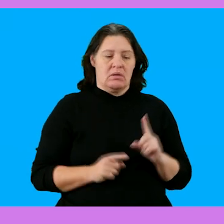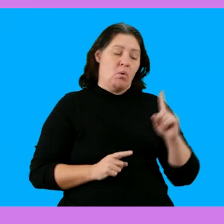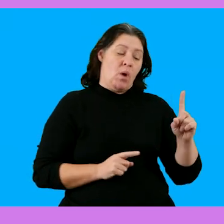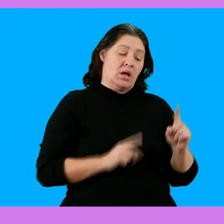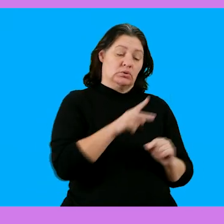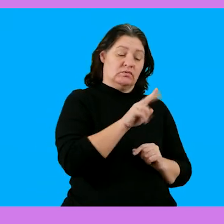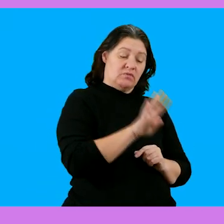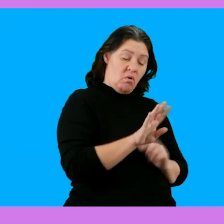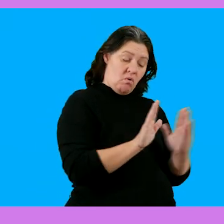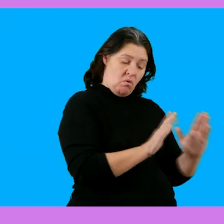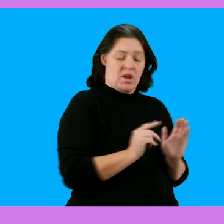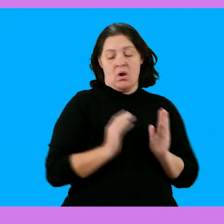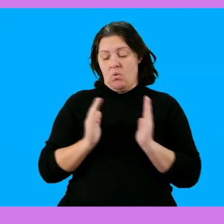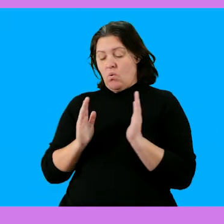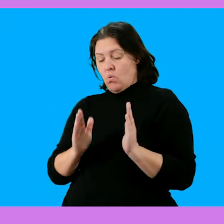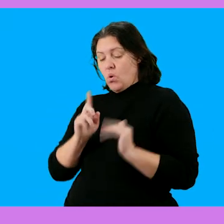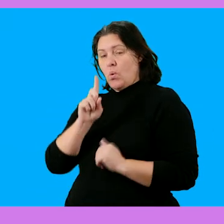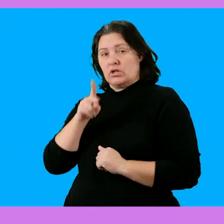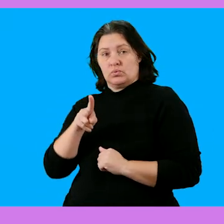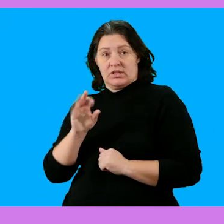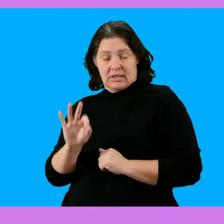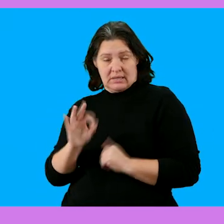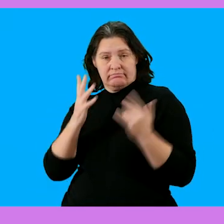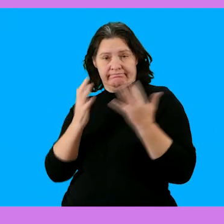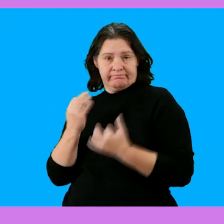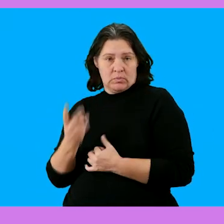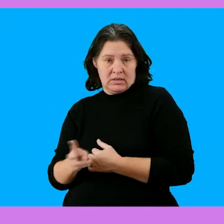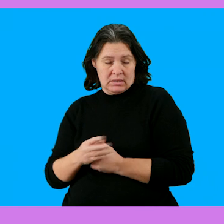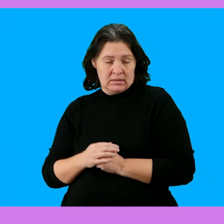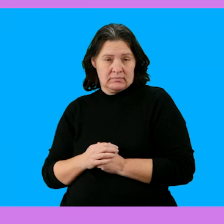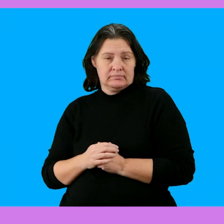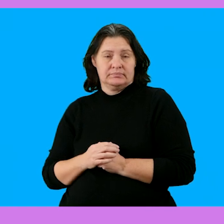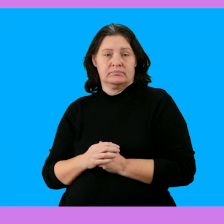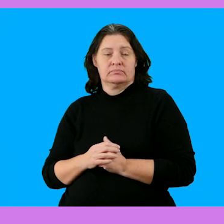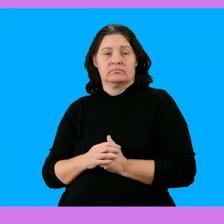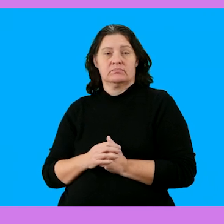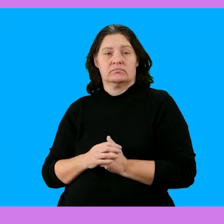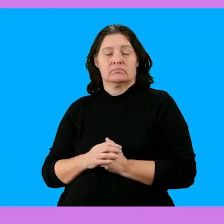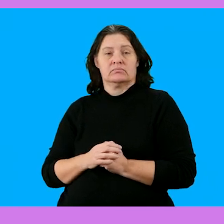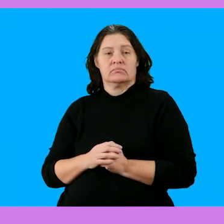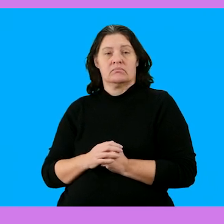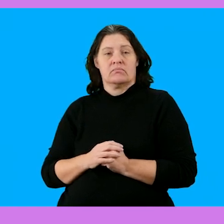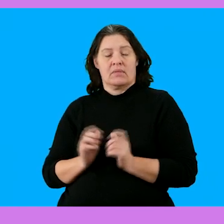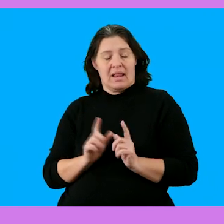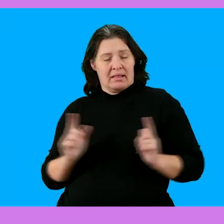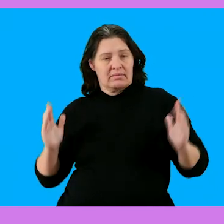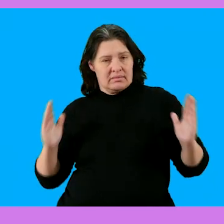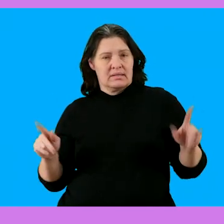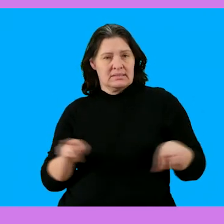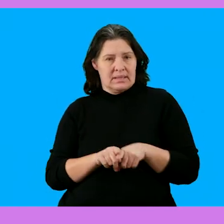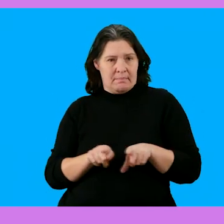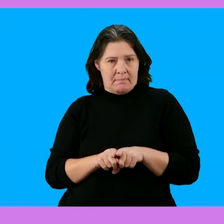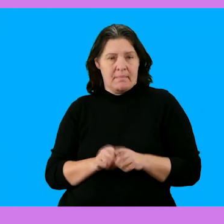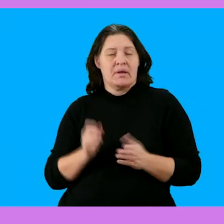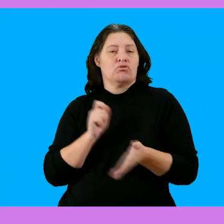with 1:4, now I will work with 1:3. Okay, remember the length is still the same